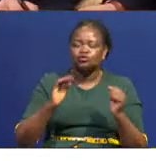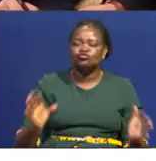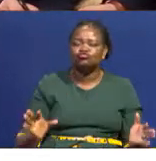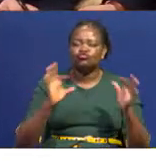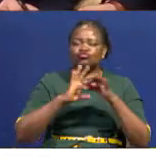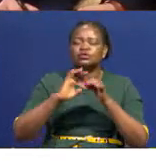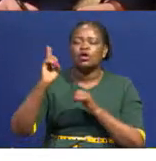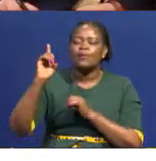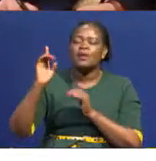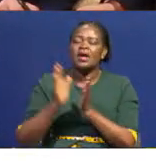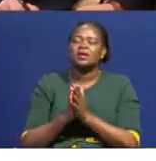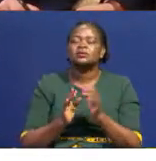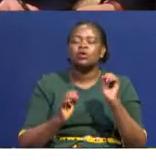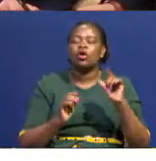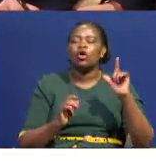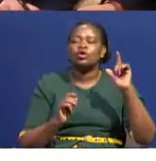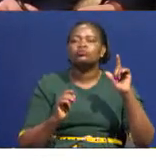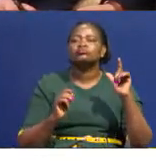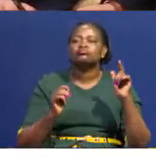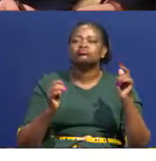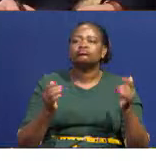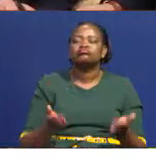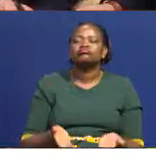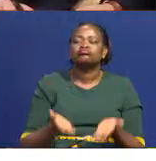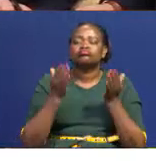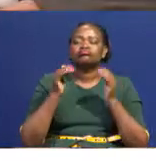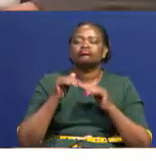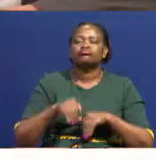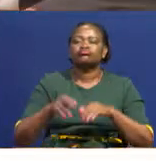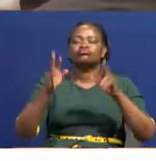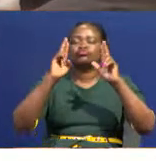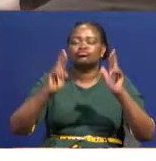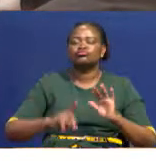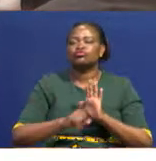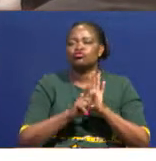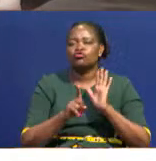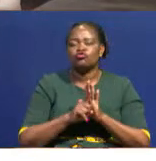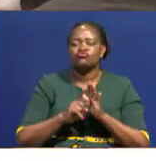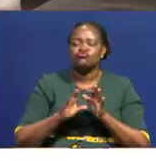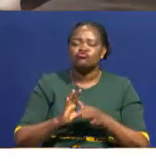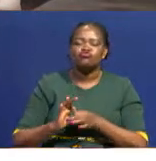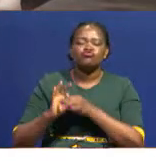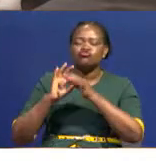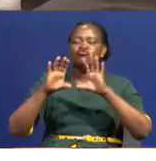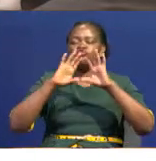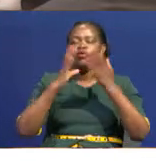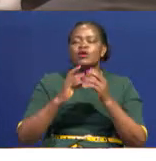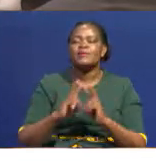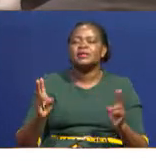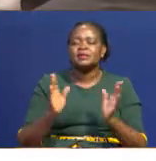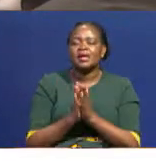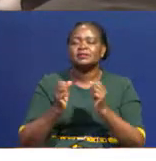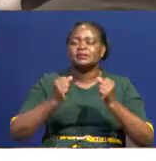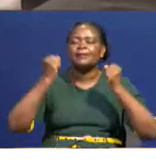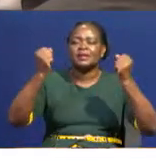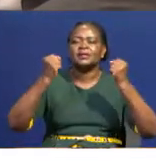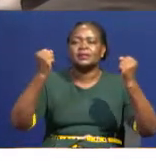and Seoul's positions to promote adherence to international laws to foster global peace and stability.